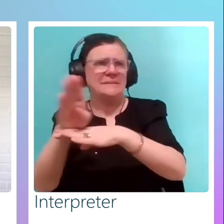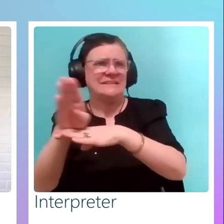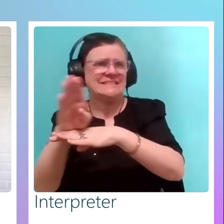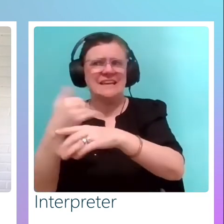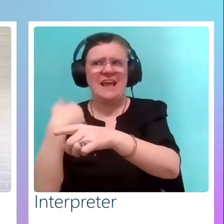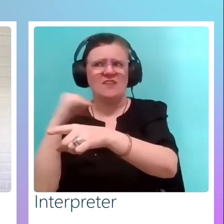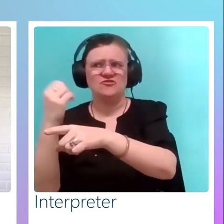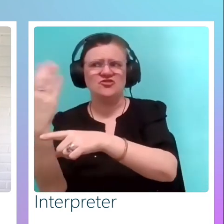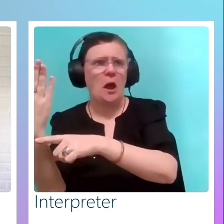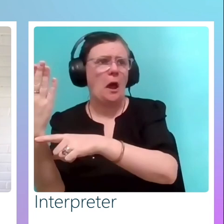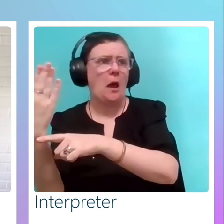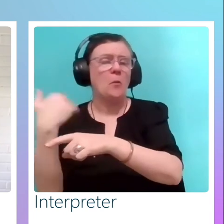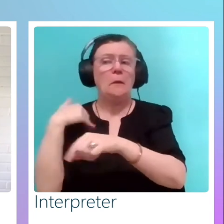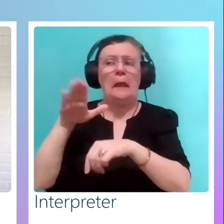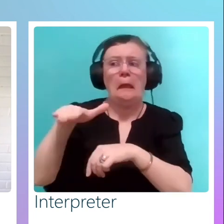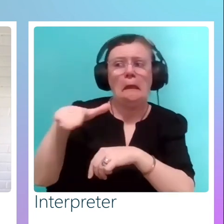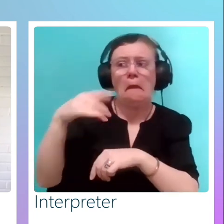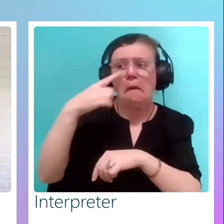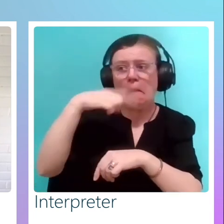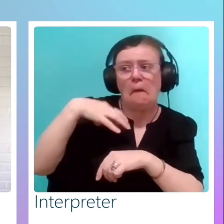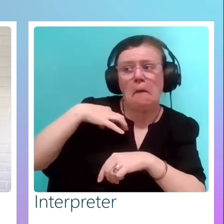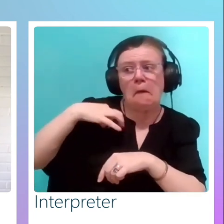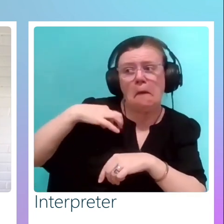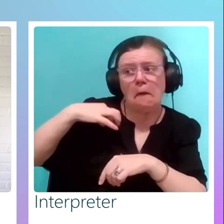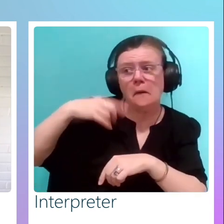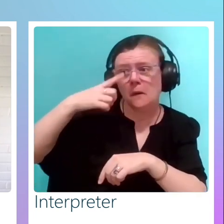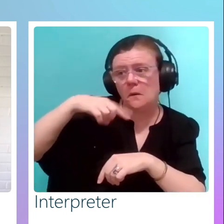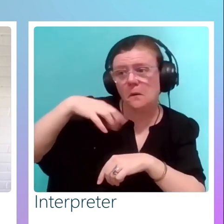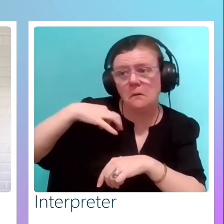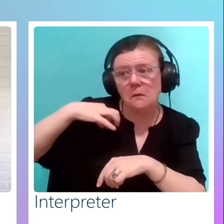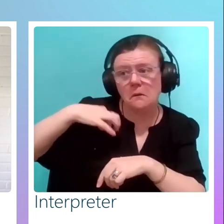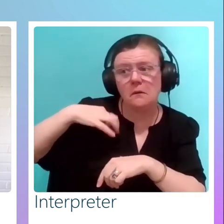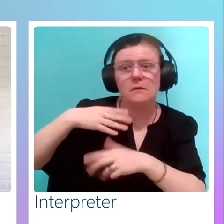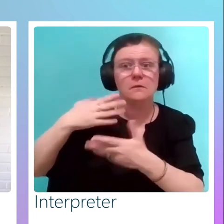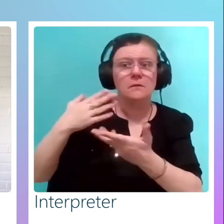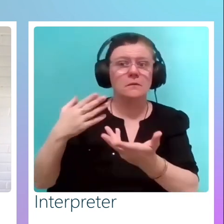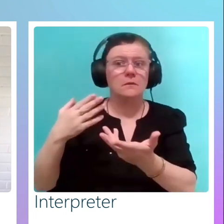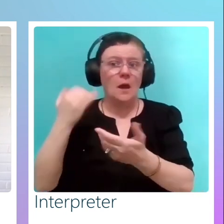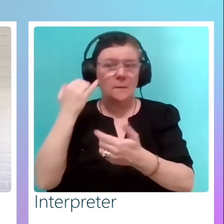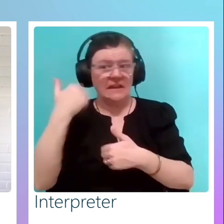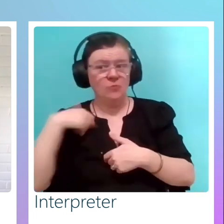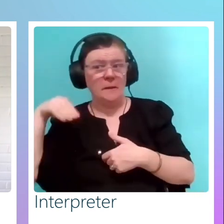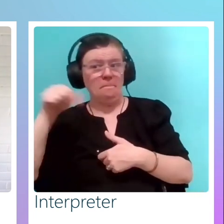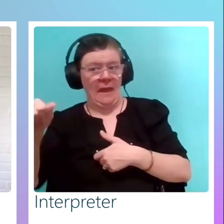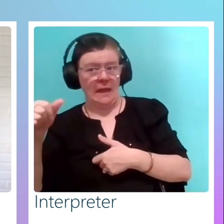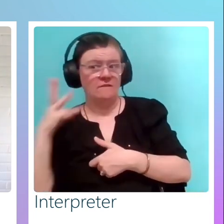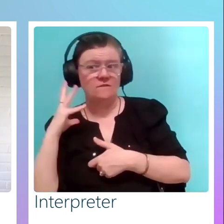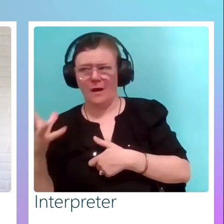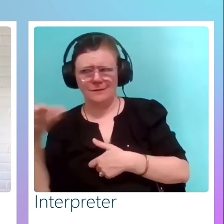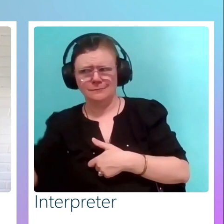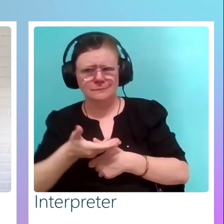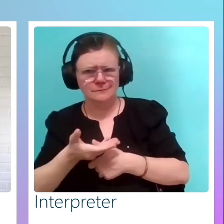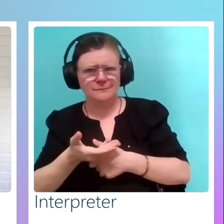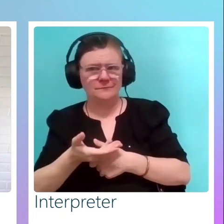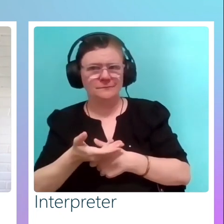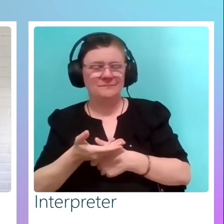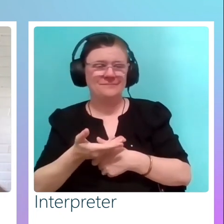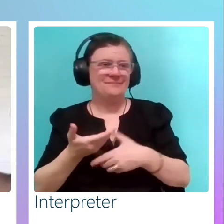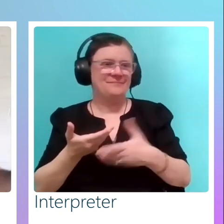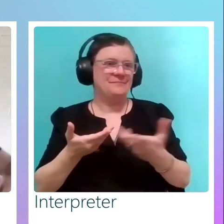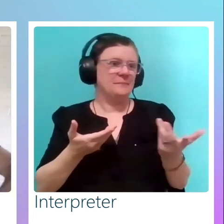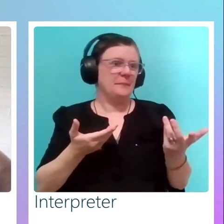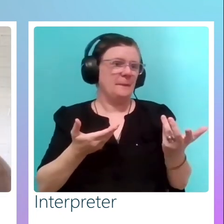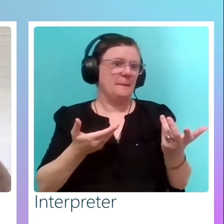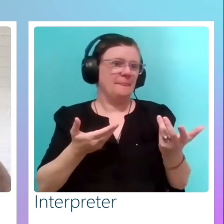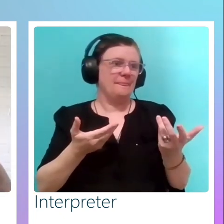keep calling on people to do stuff like this unless they're employed and paid to do it. And it's always a problem with